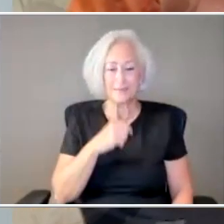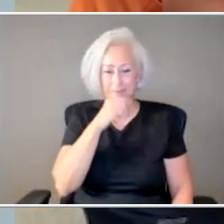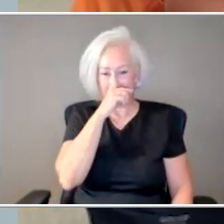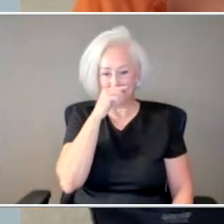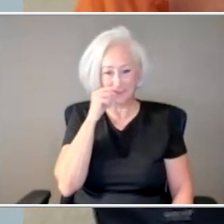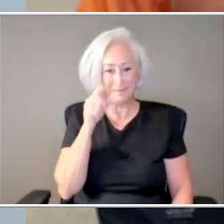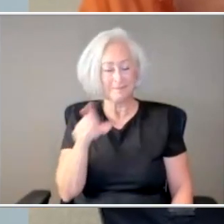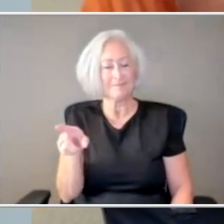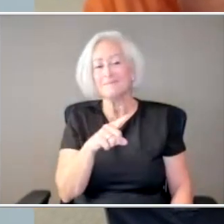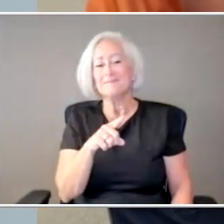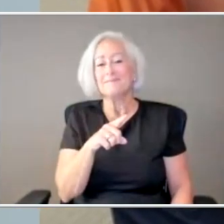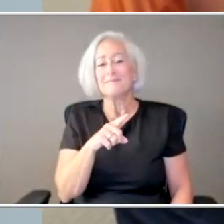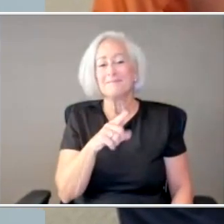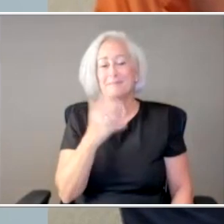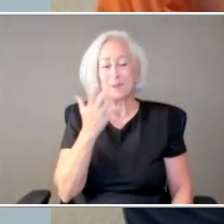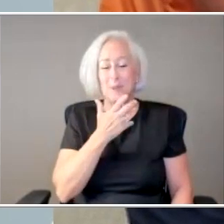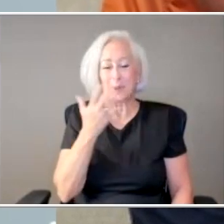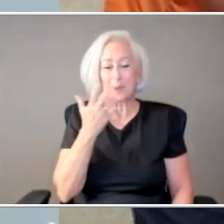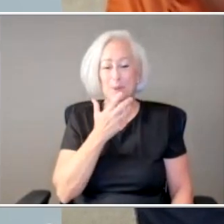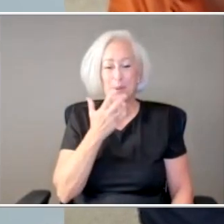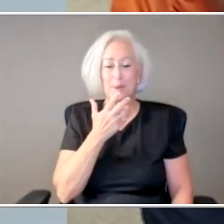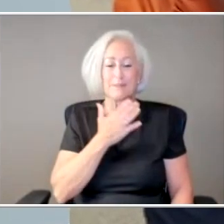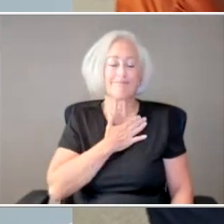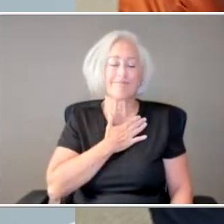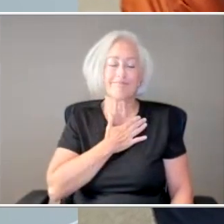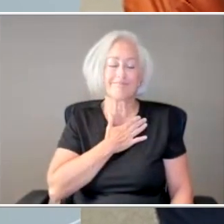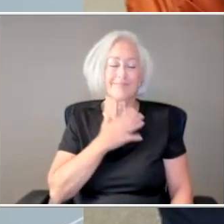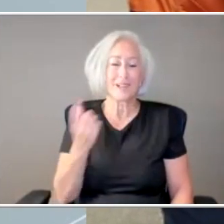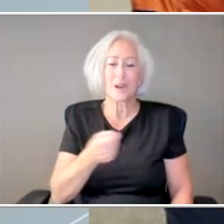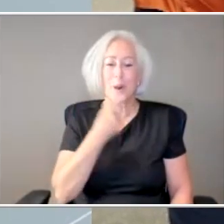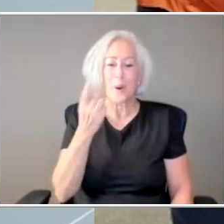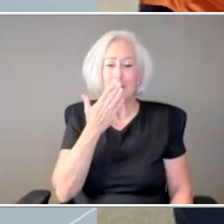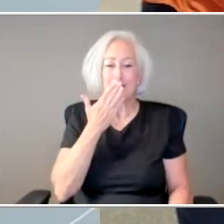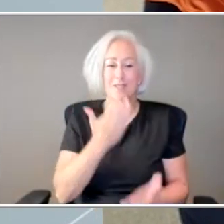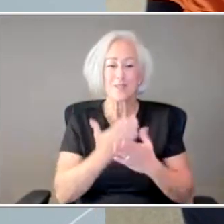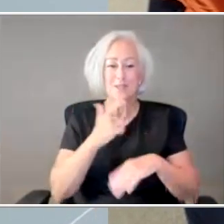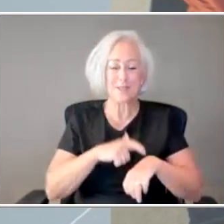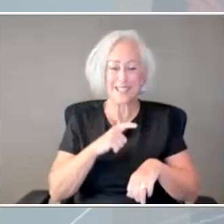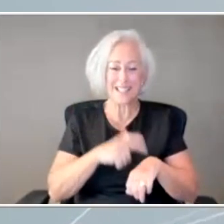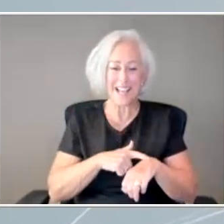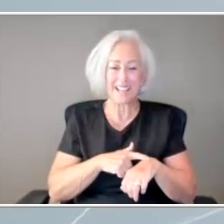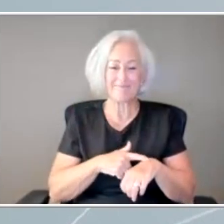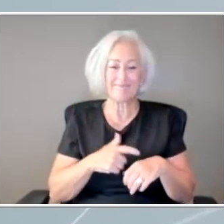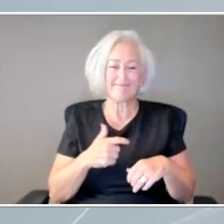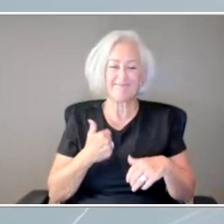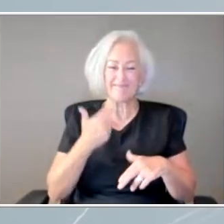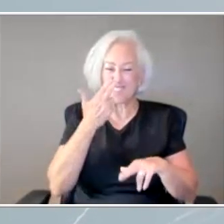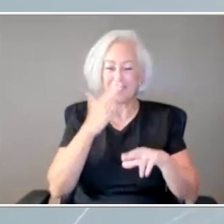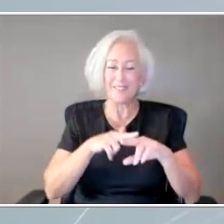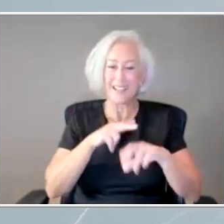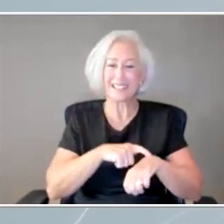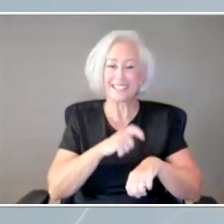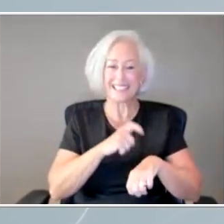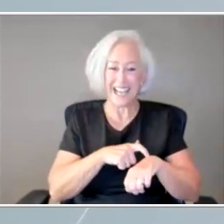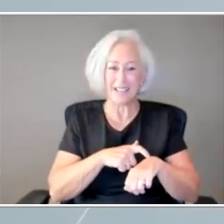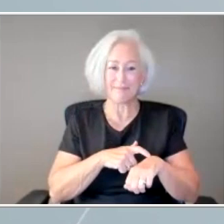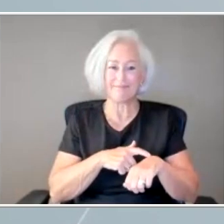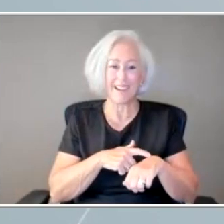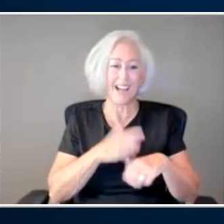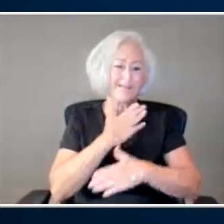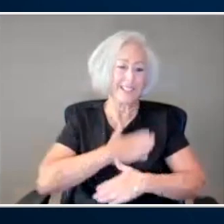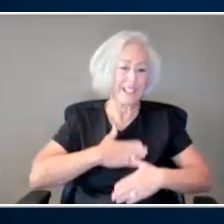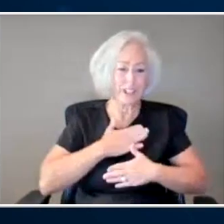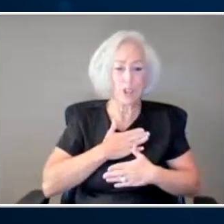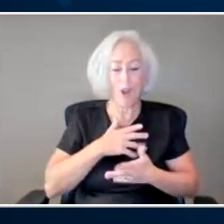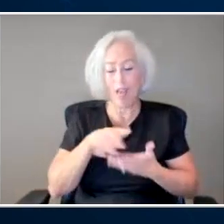are. We always have a good time. I'm a pretty fun time. Like I like to make people laugh even